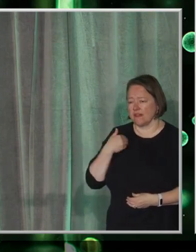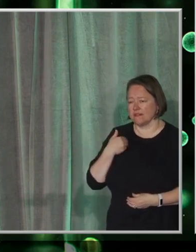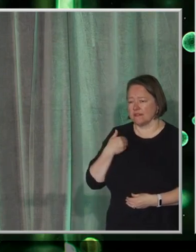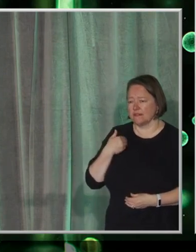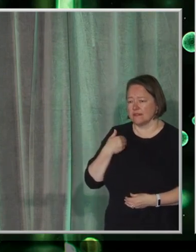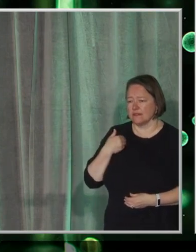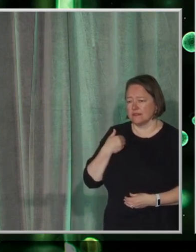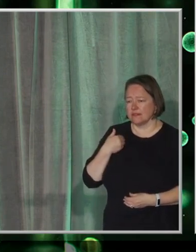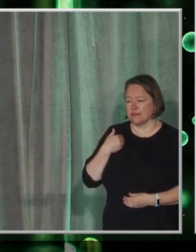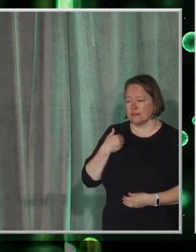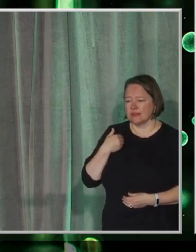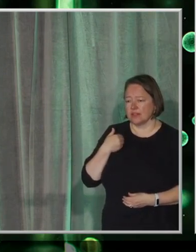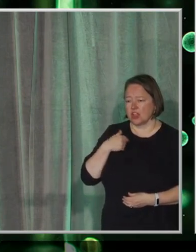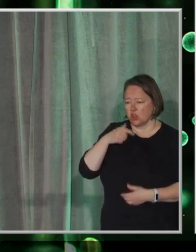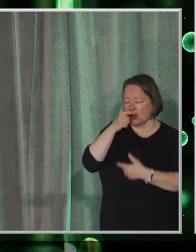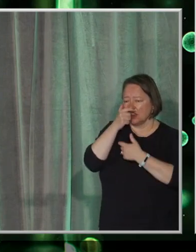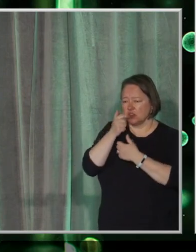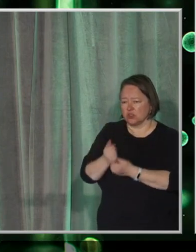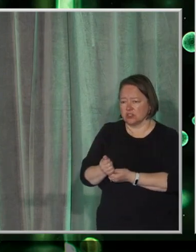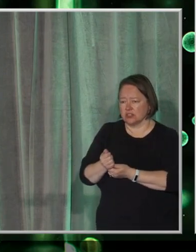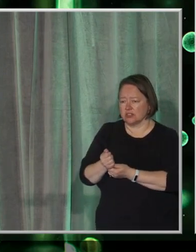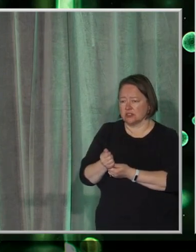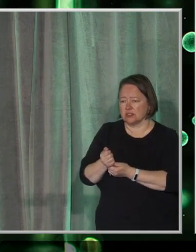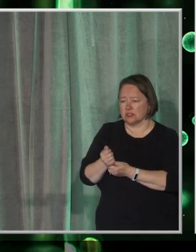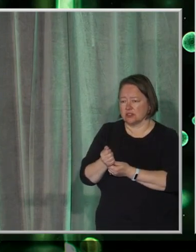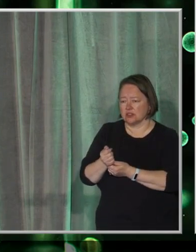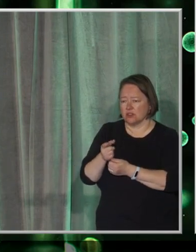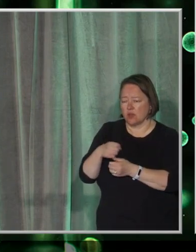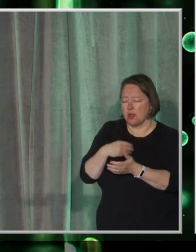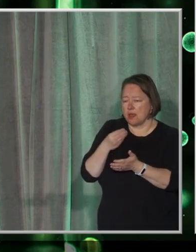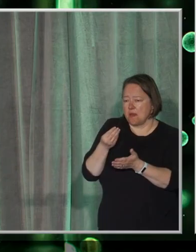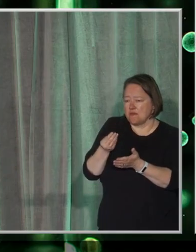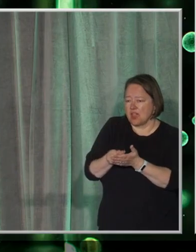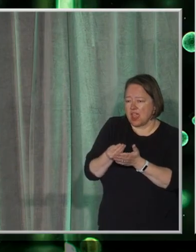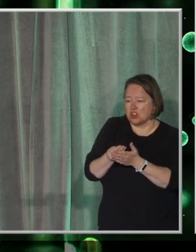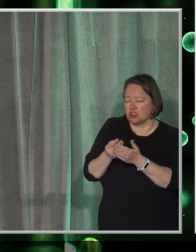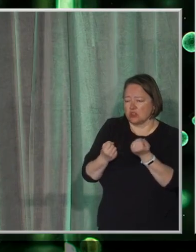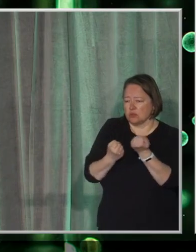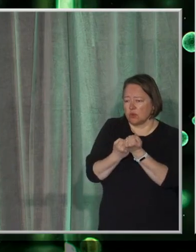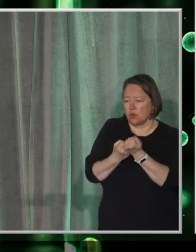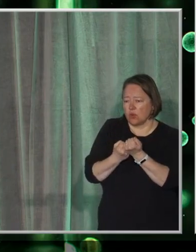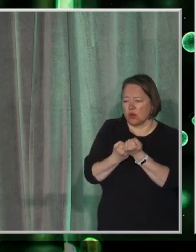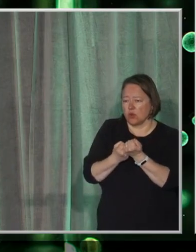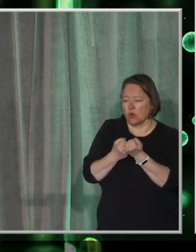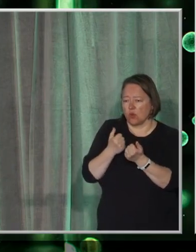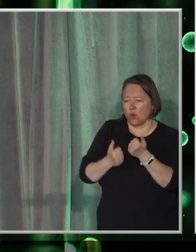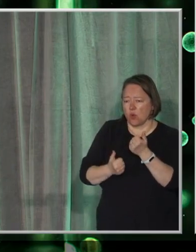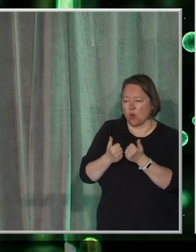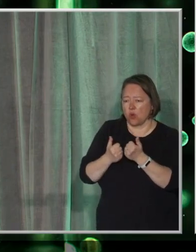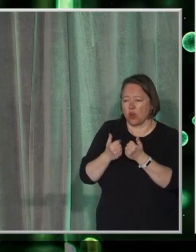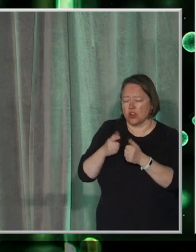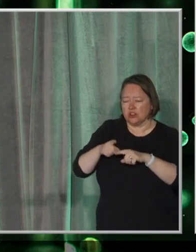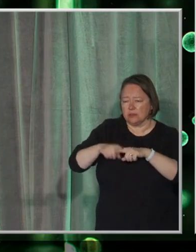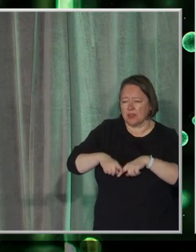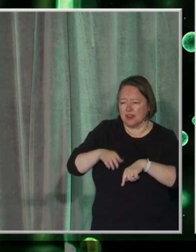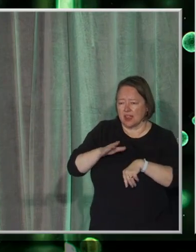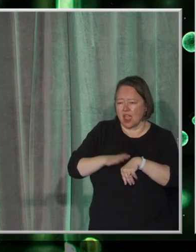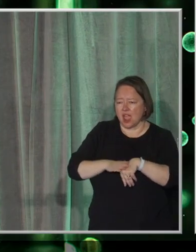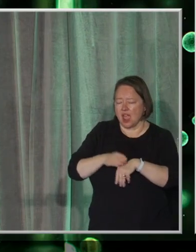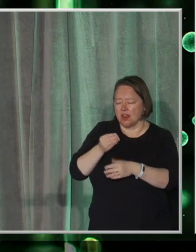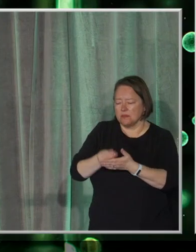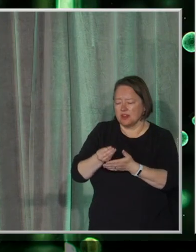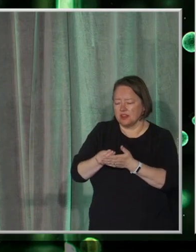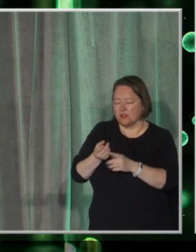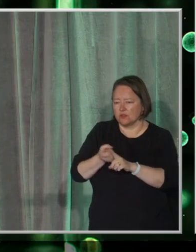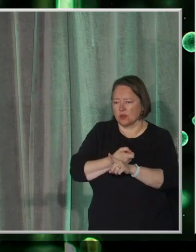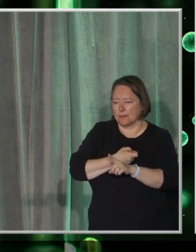Have you received any interest locally from financial backers, or are you depending on funding from